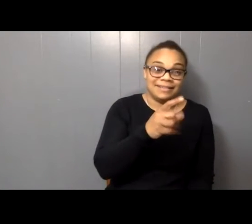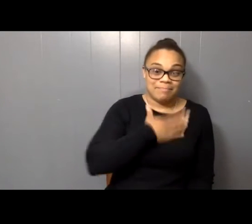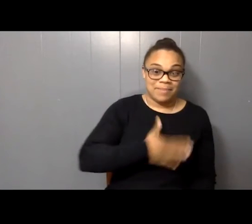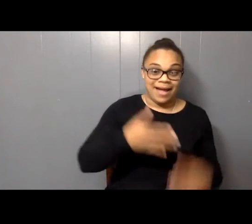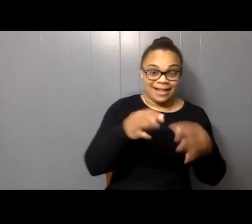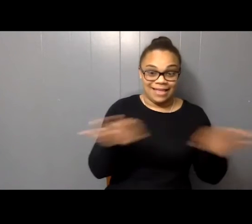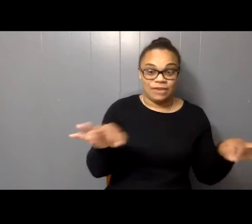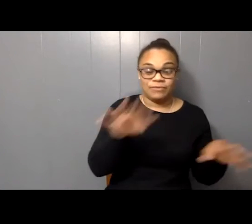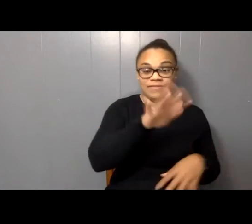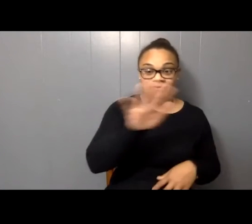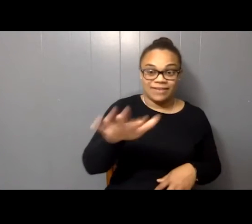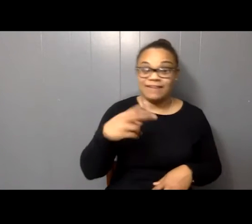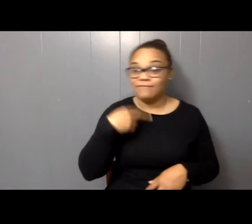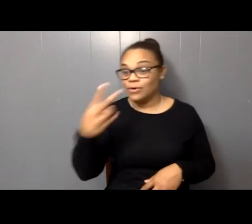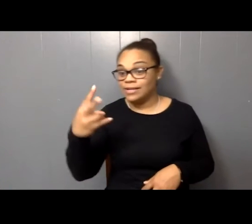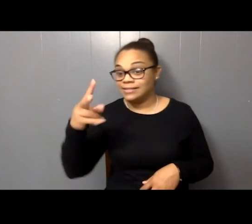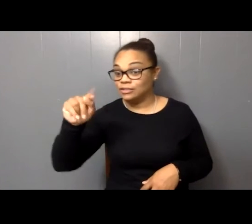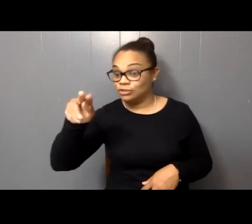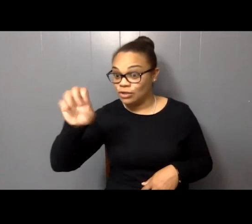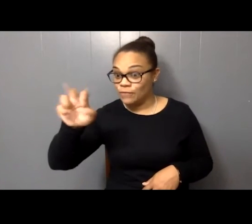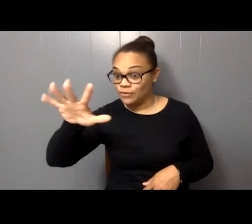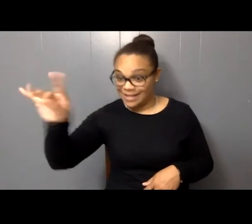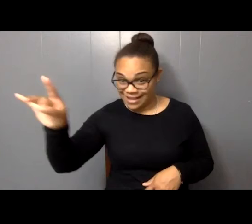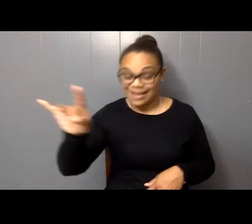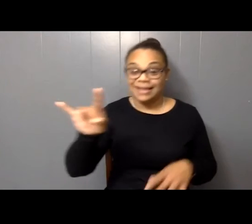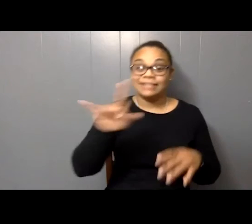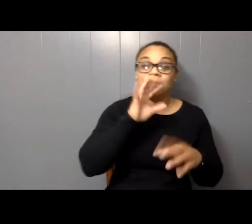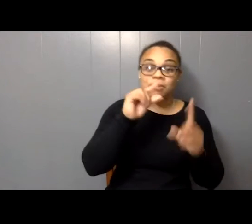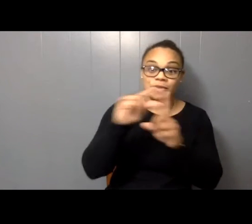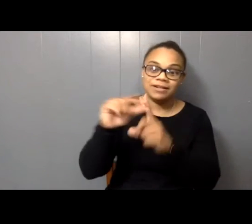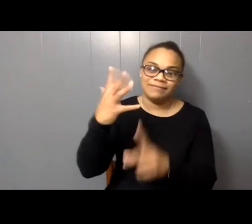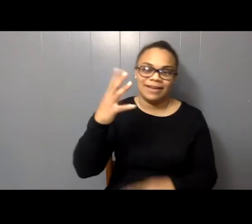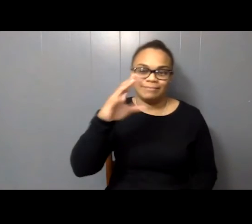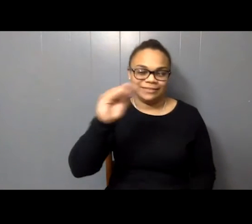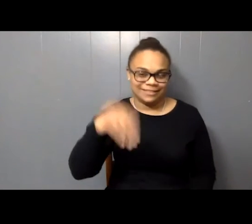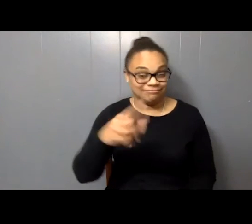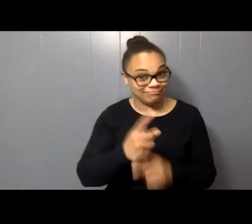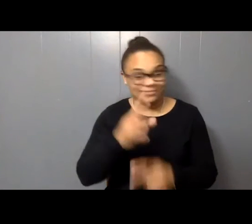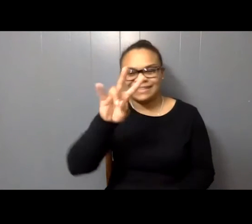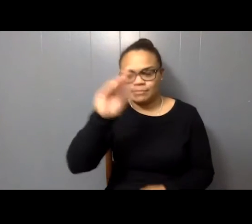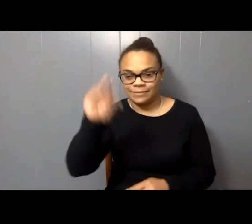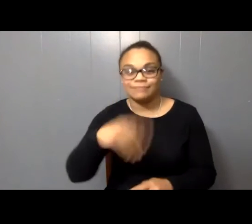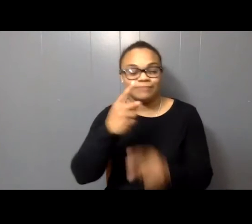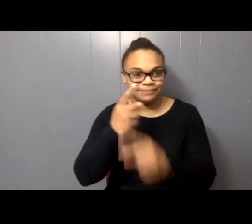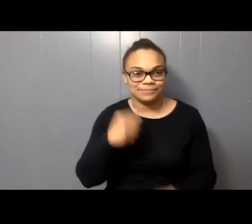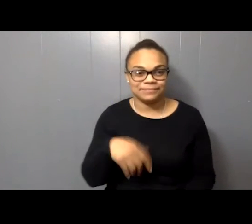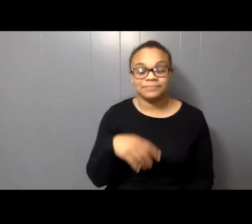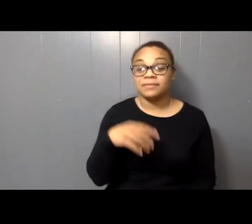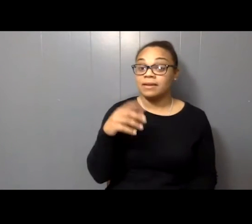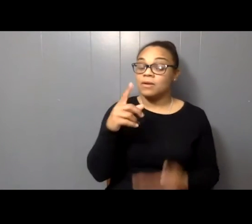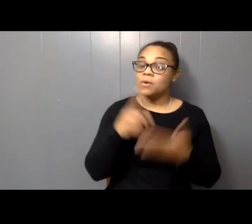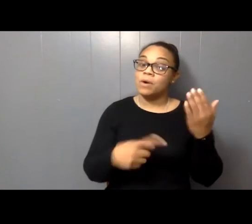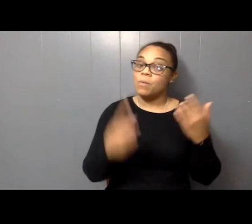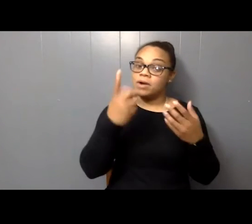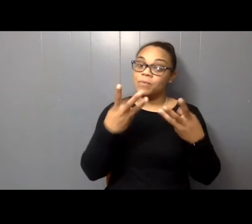words 7%. Absolutely. And then what is one way that someone can react that can hurt